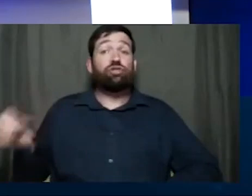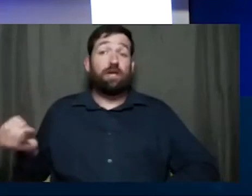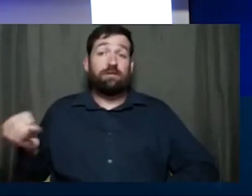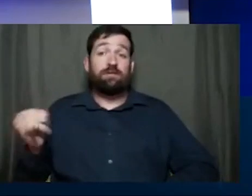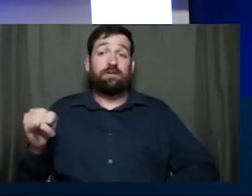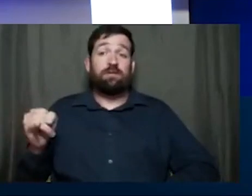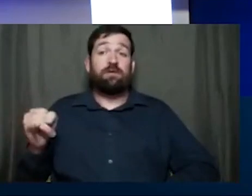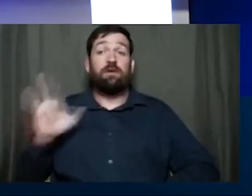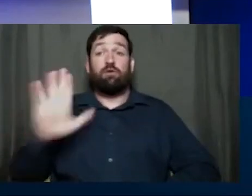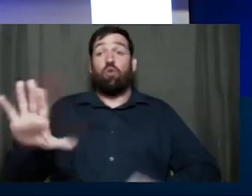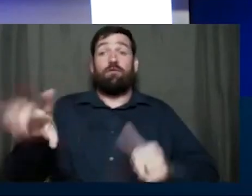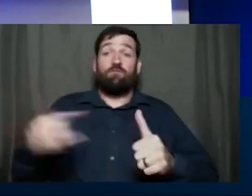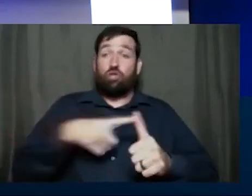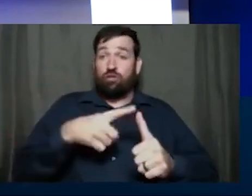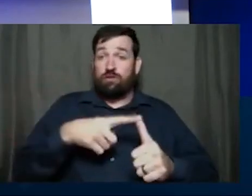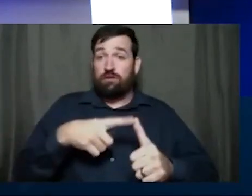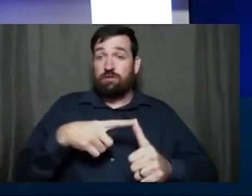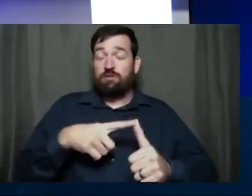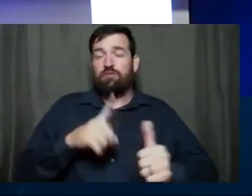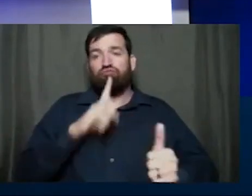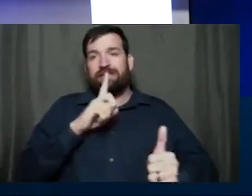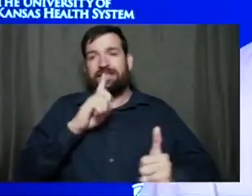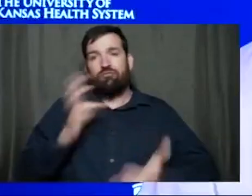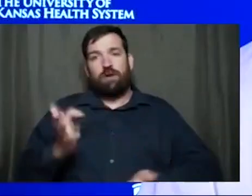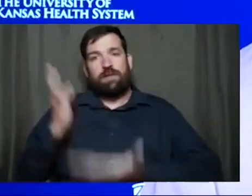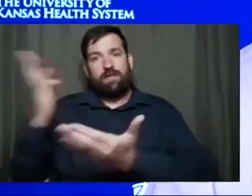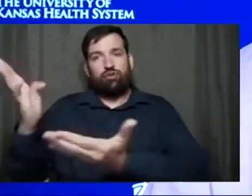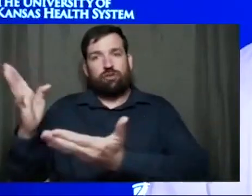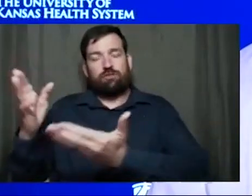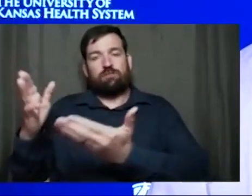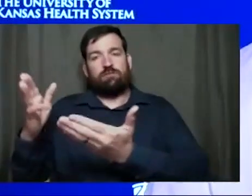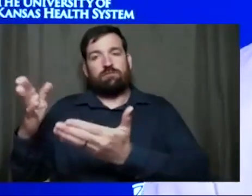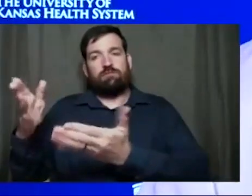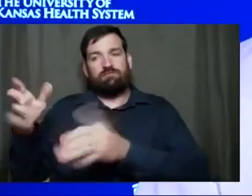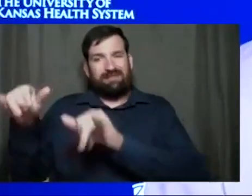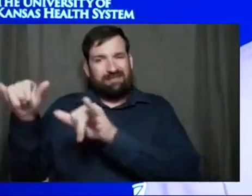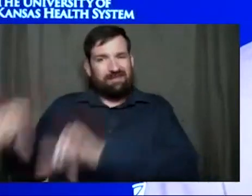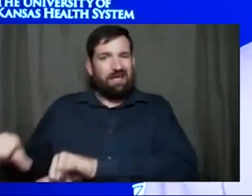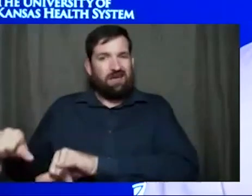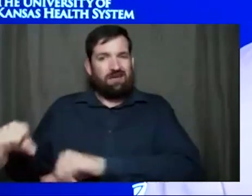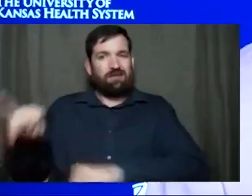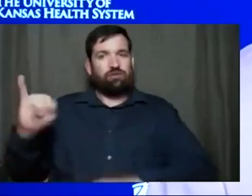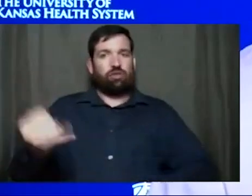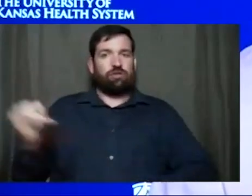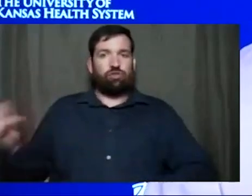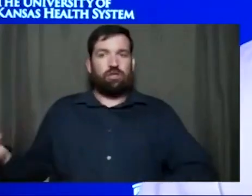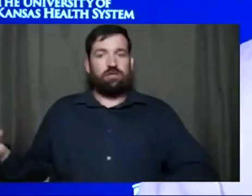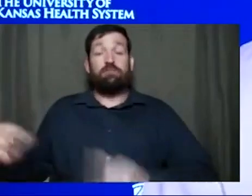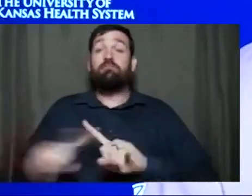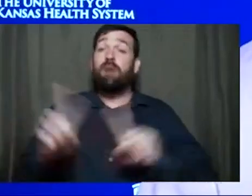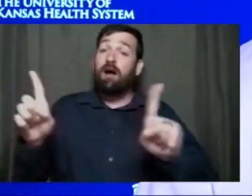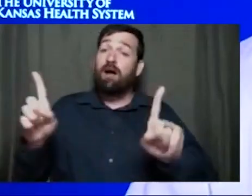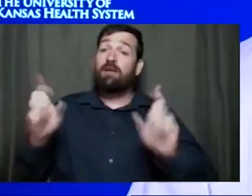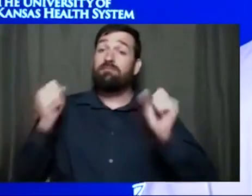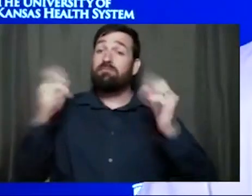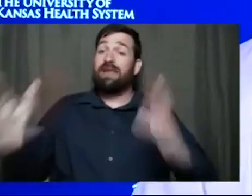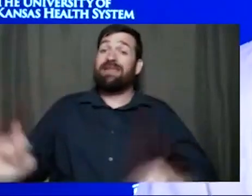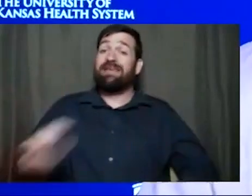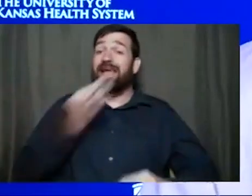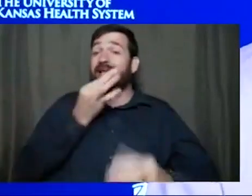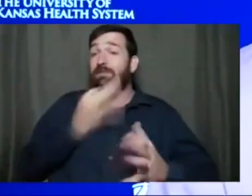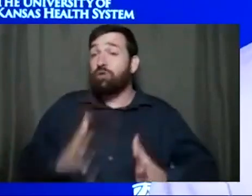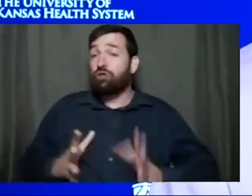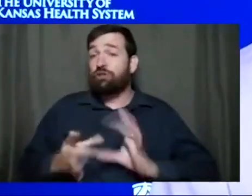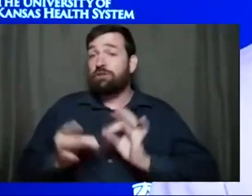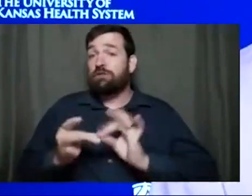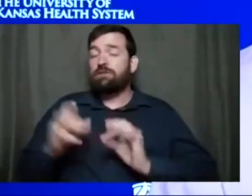initial, really the recommendation is to stay with Johnson & Johnson, but I think a lot of expert opinion are giving that second